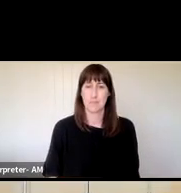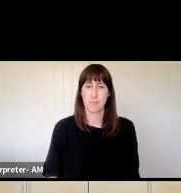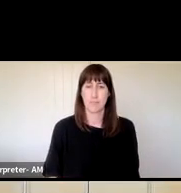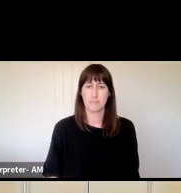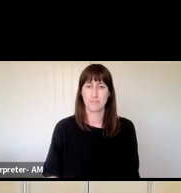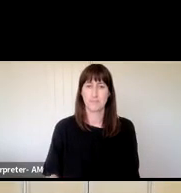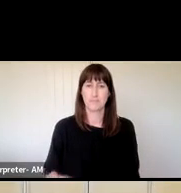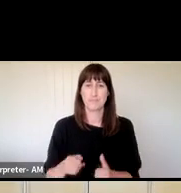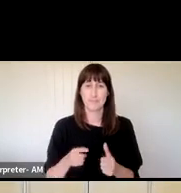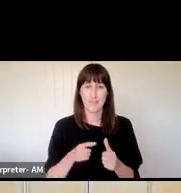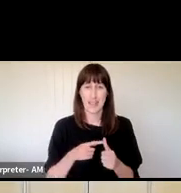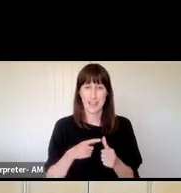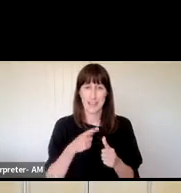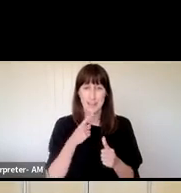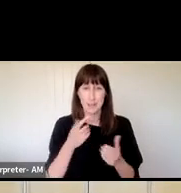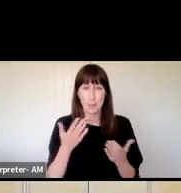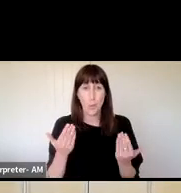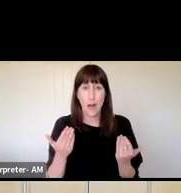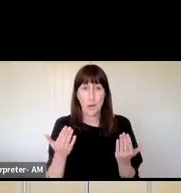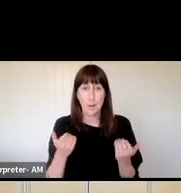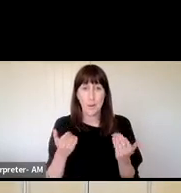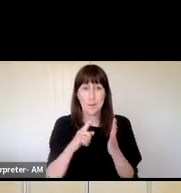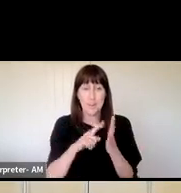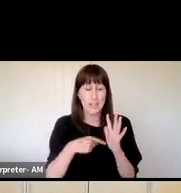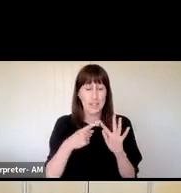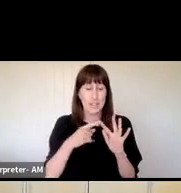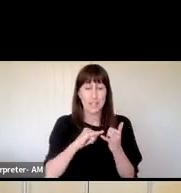Welcome, Jessica. Can you hear me?